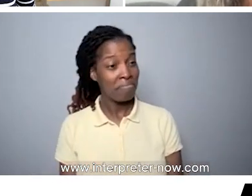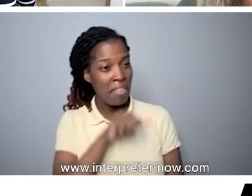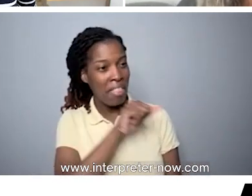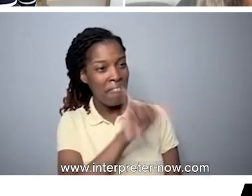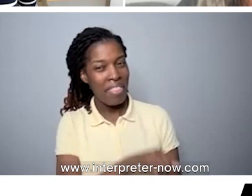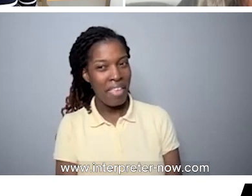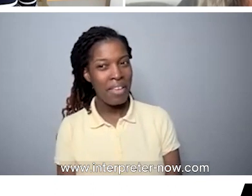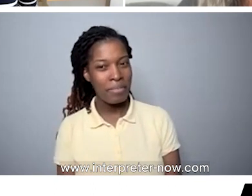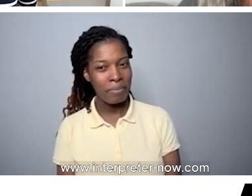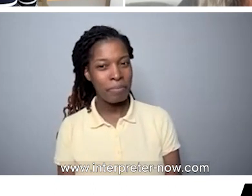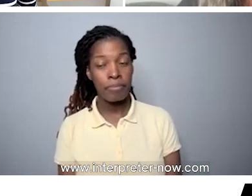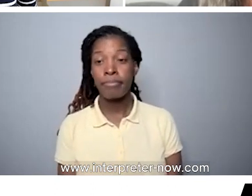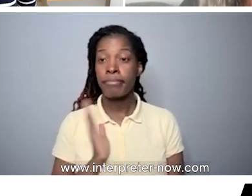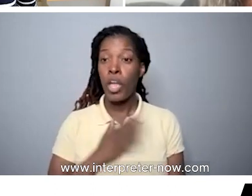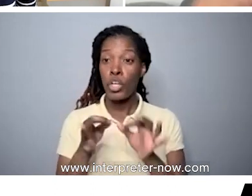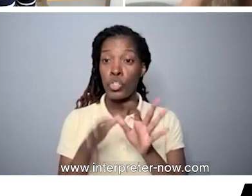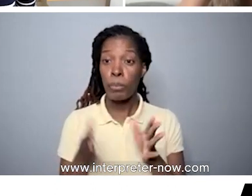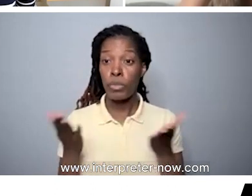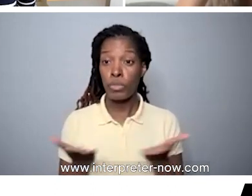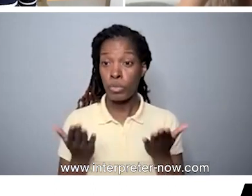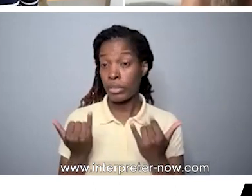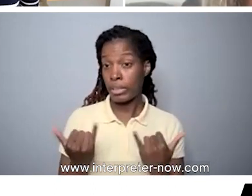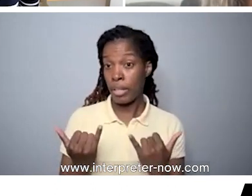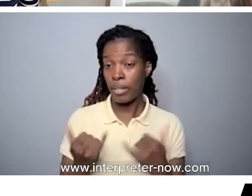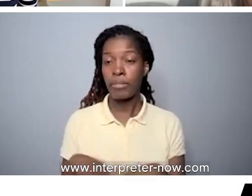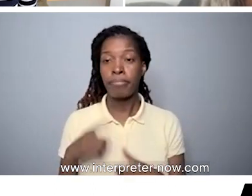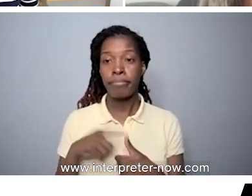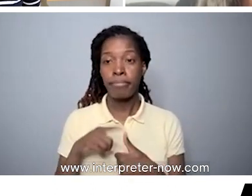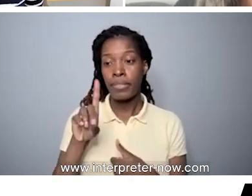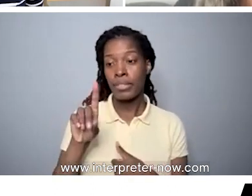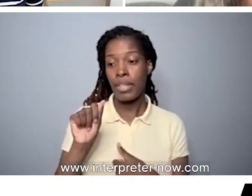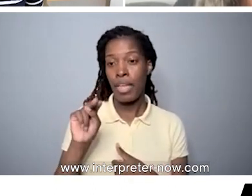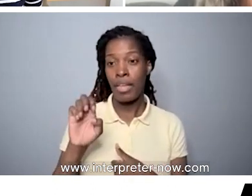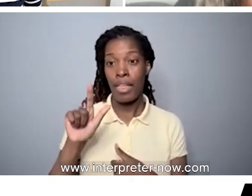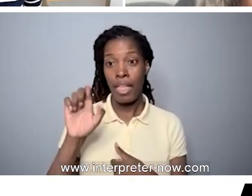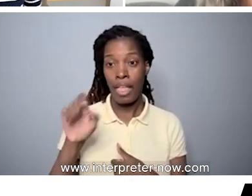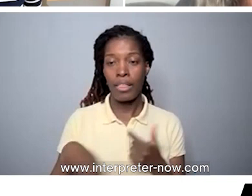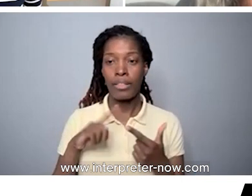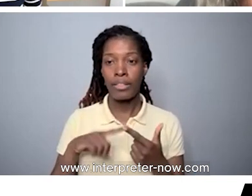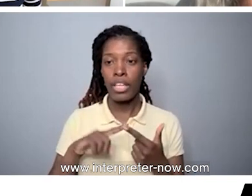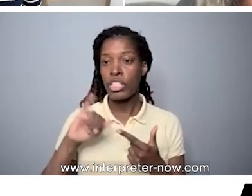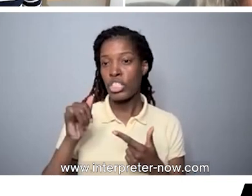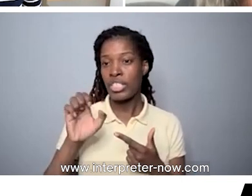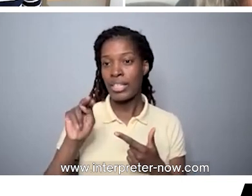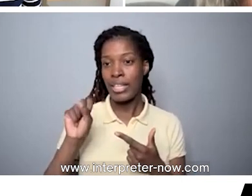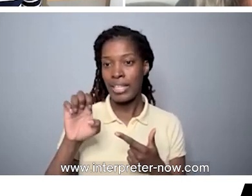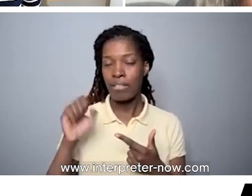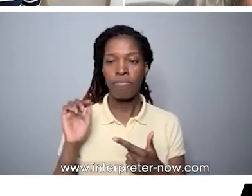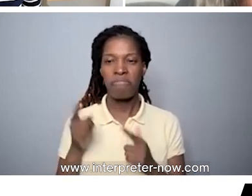ASL interpreters today are Danielle and Janice from our partners Interpreter Now. And you can learn more about them at